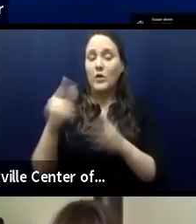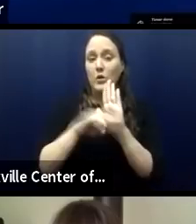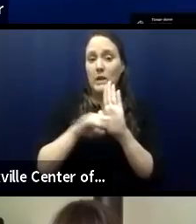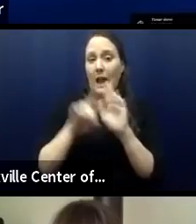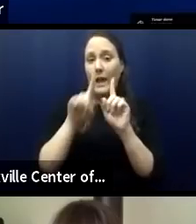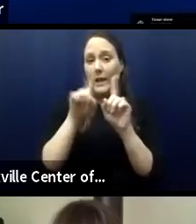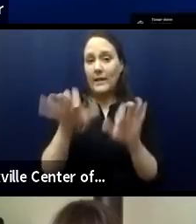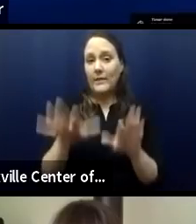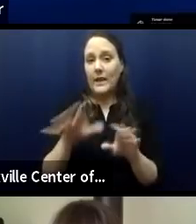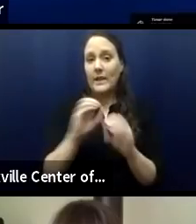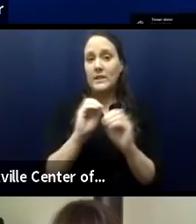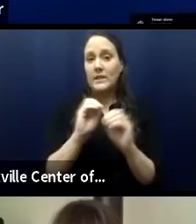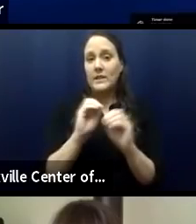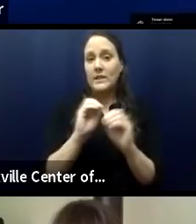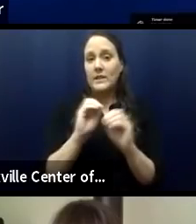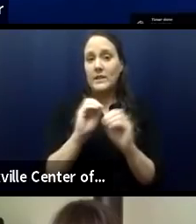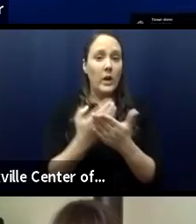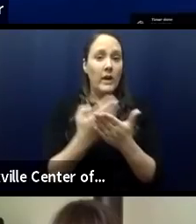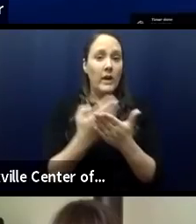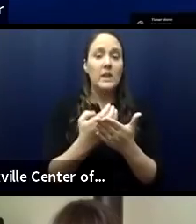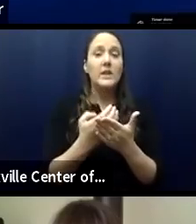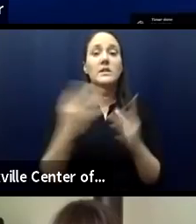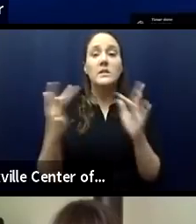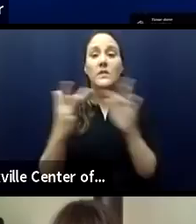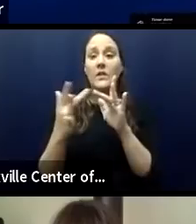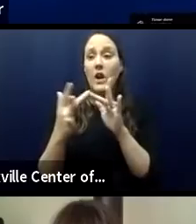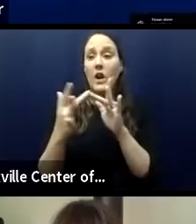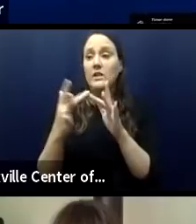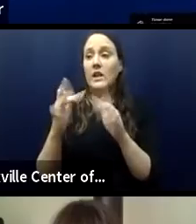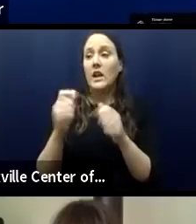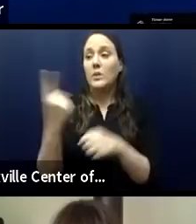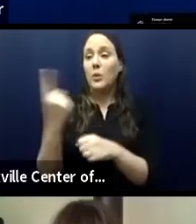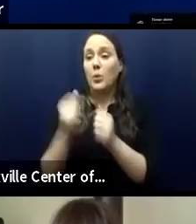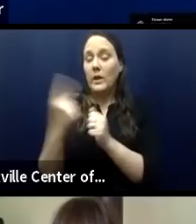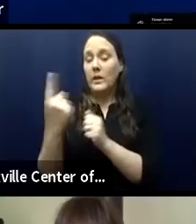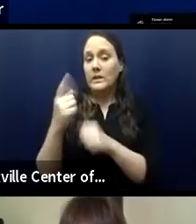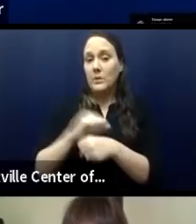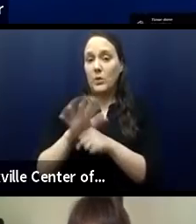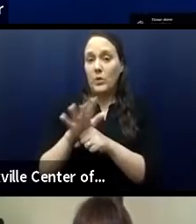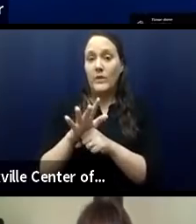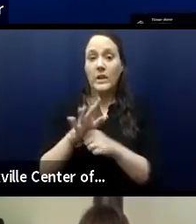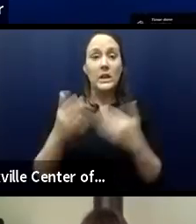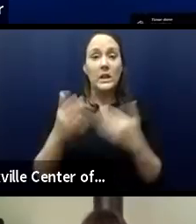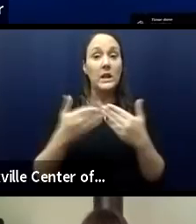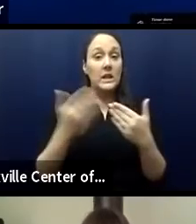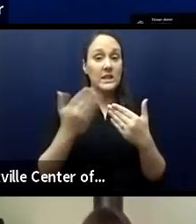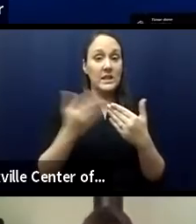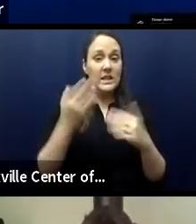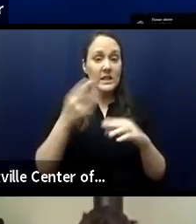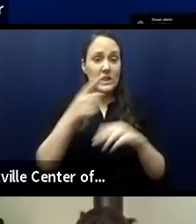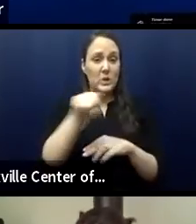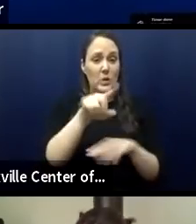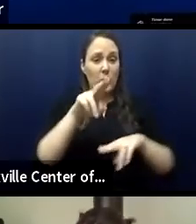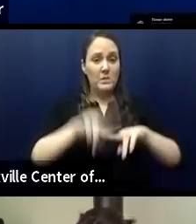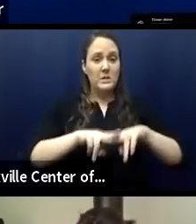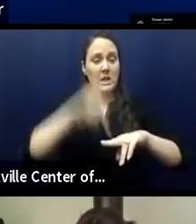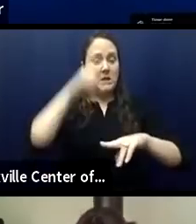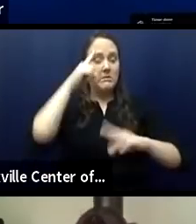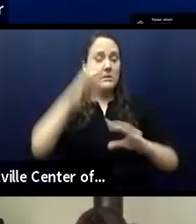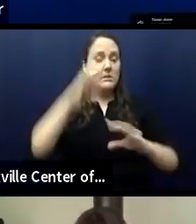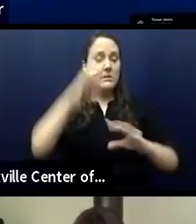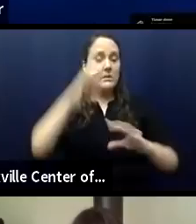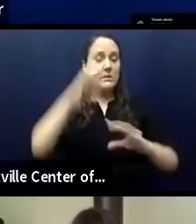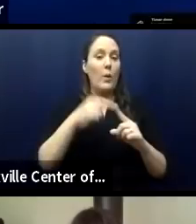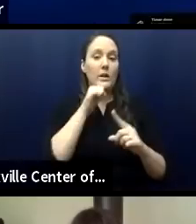having evidence of being in contact with anybody with COVID-19. It is very easy to sit there and make decisions when it's not your pocket